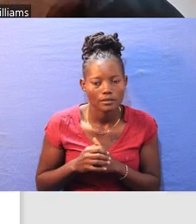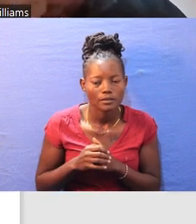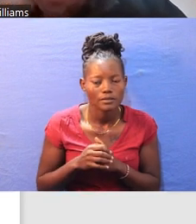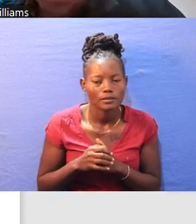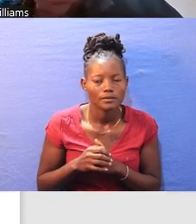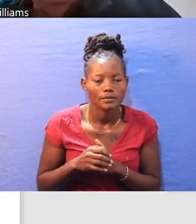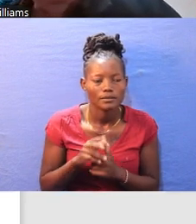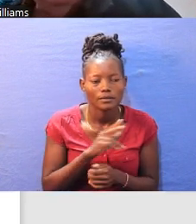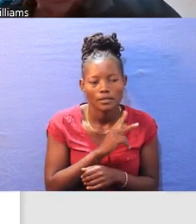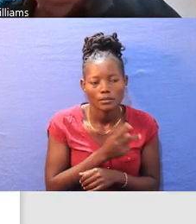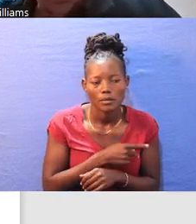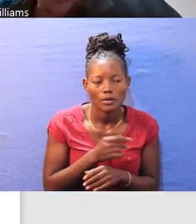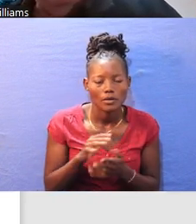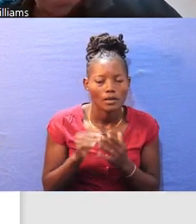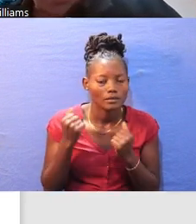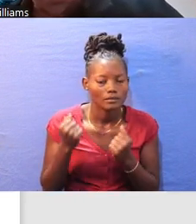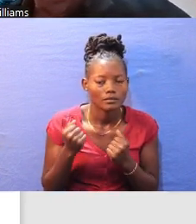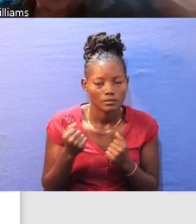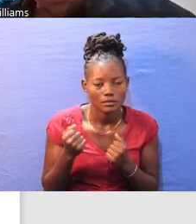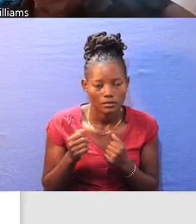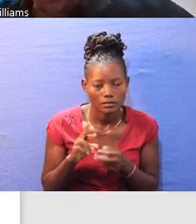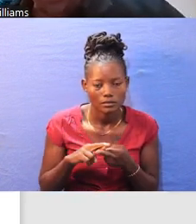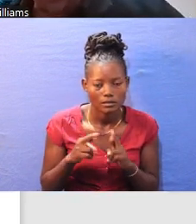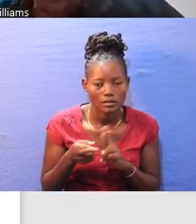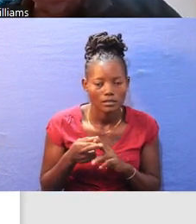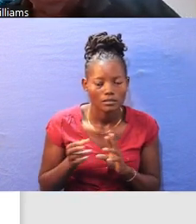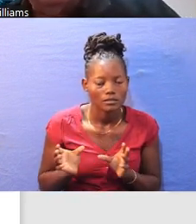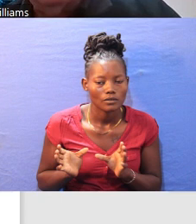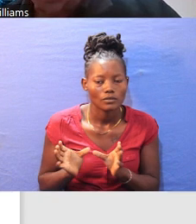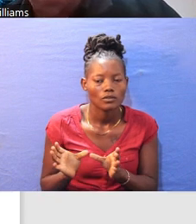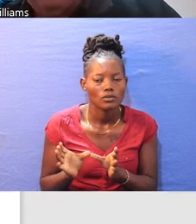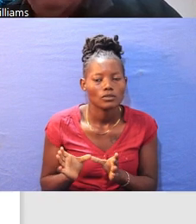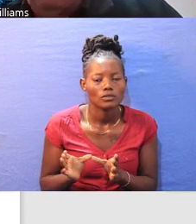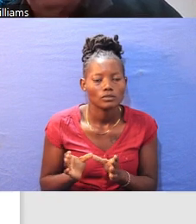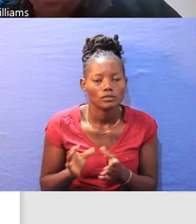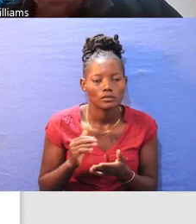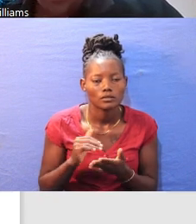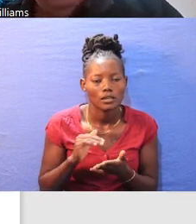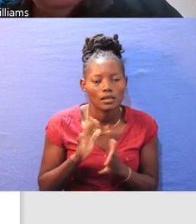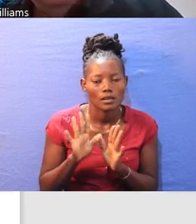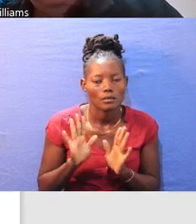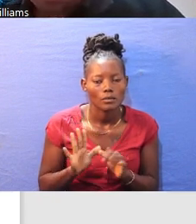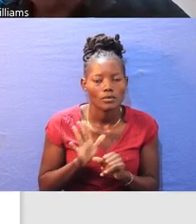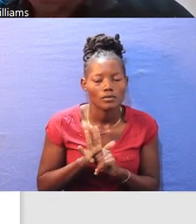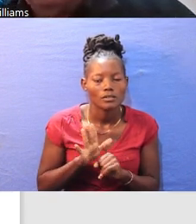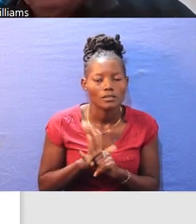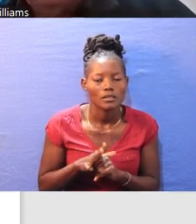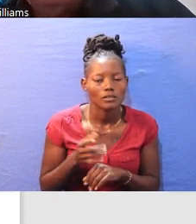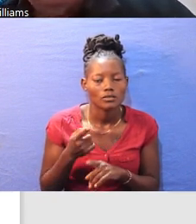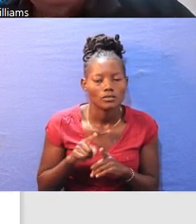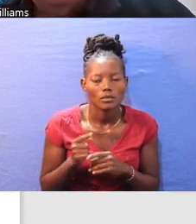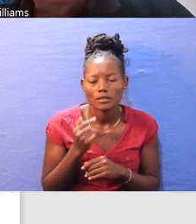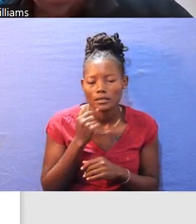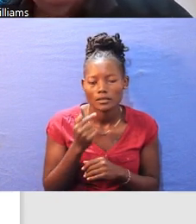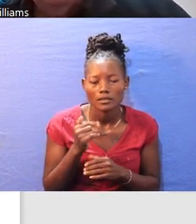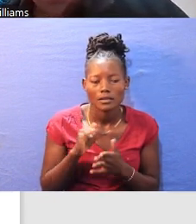But I think we've since learned that the power, the strength, the relative force really, really matters. Now, Lauren understood